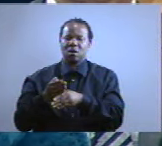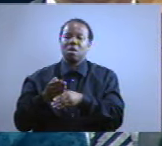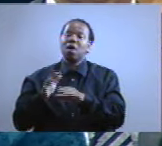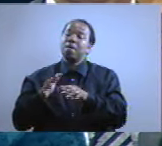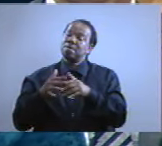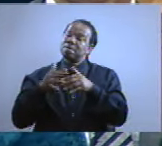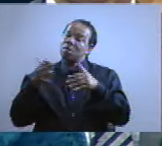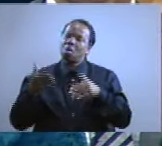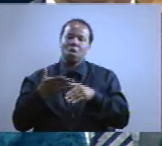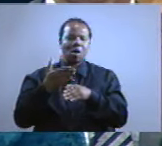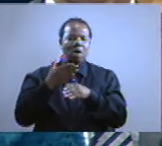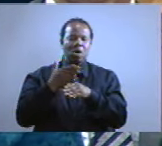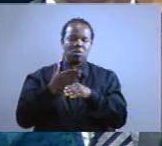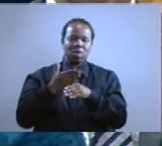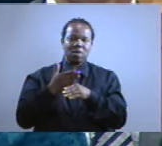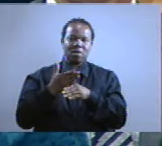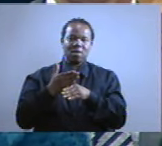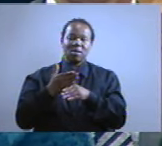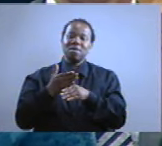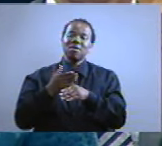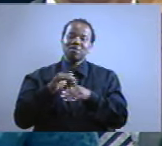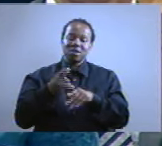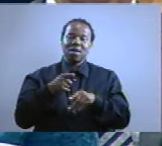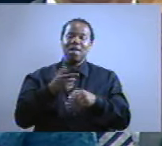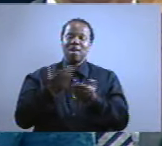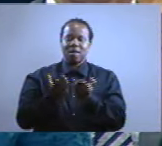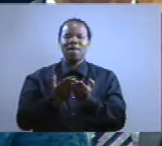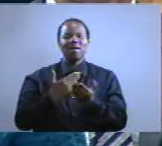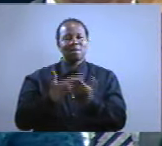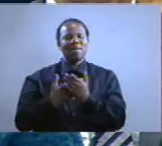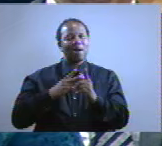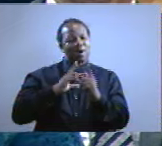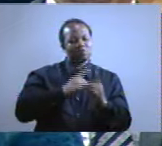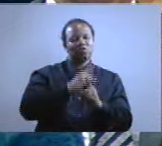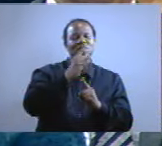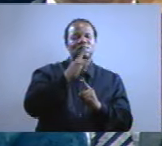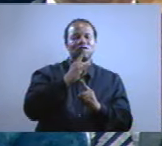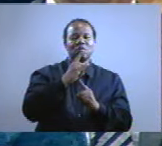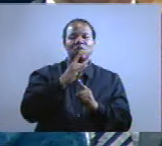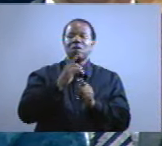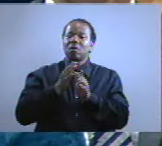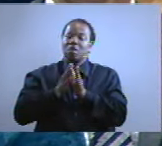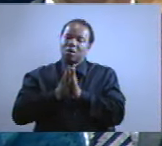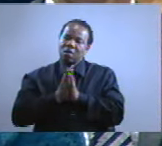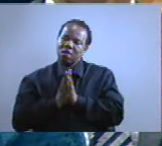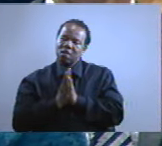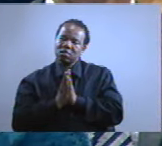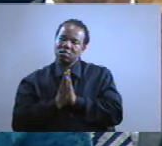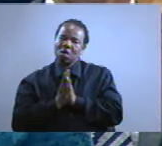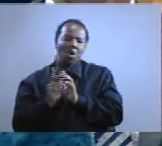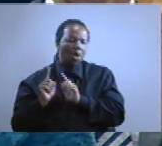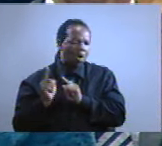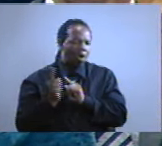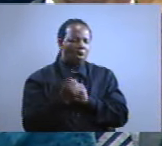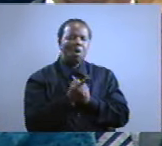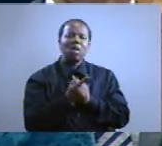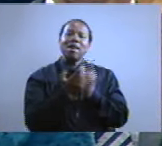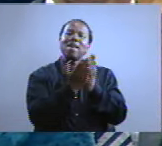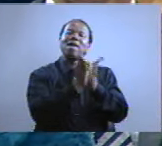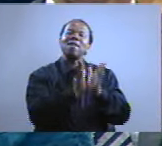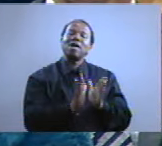and determination, they can achieve the best. We urge all our learners to remain focused, motivated,